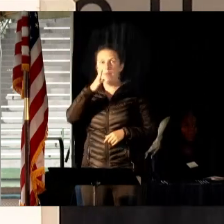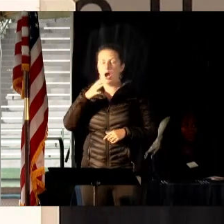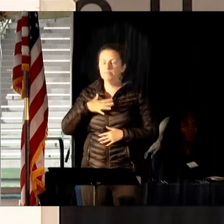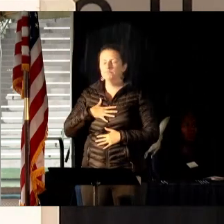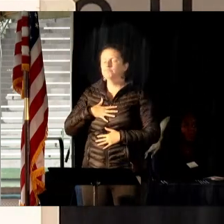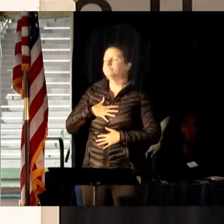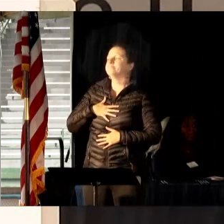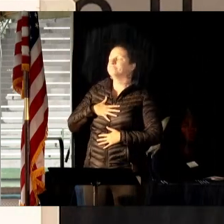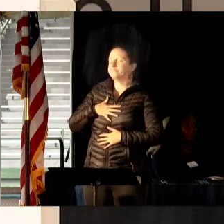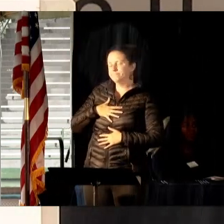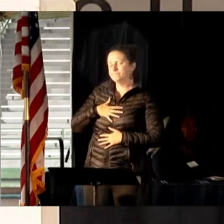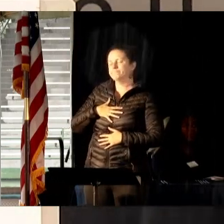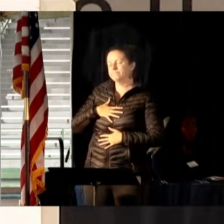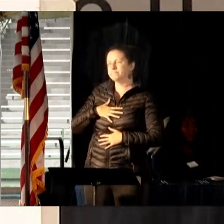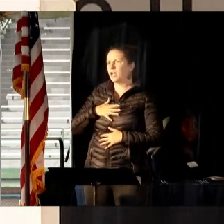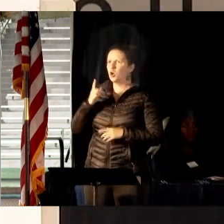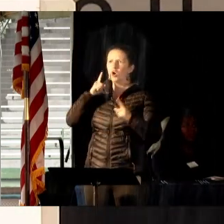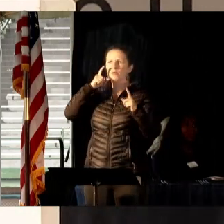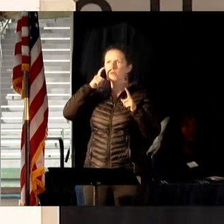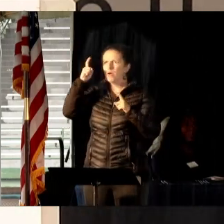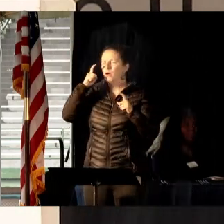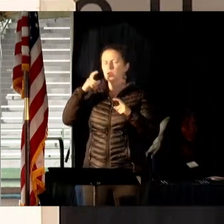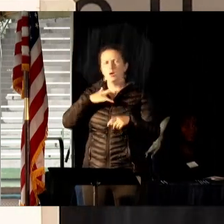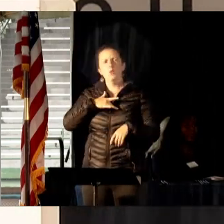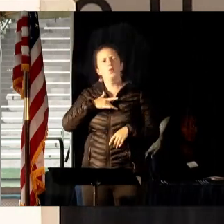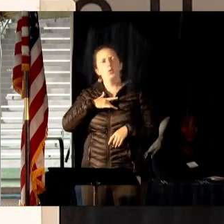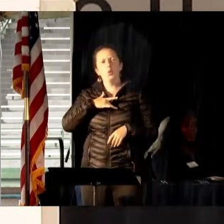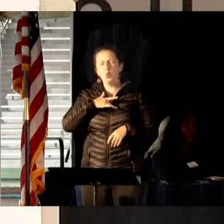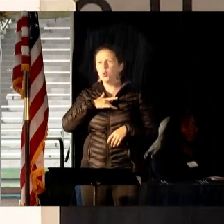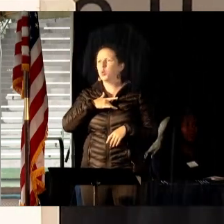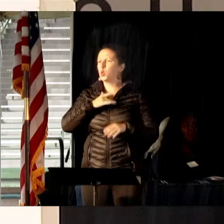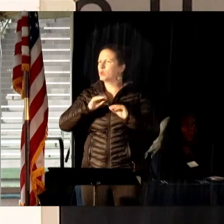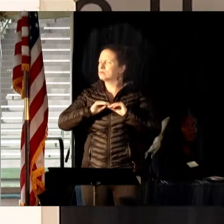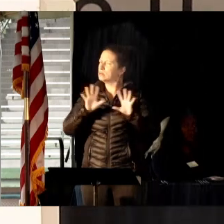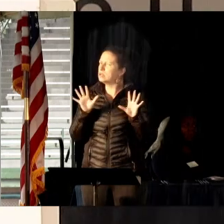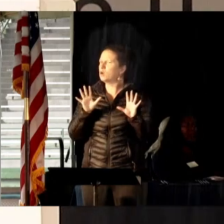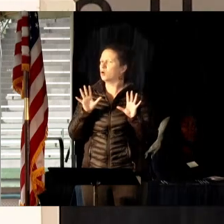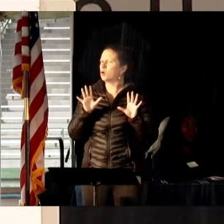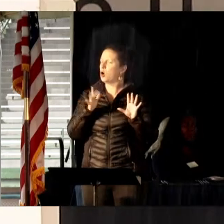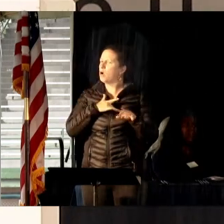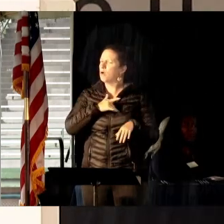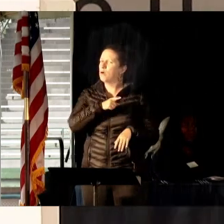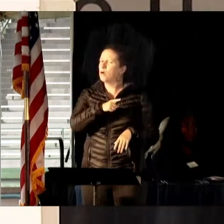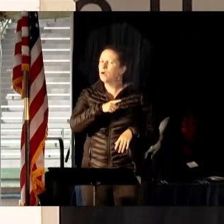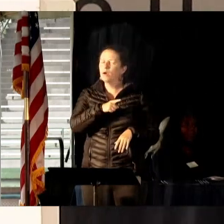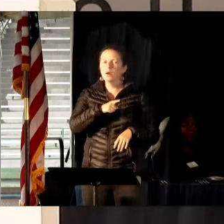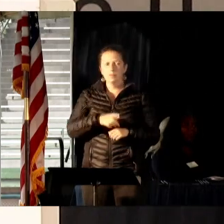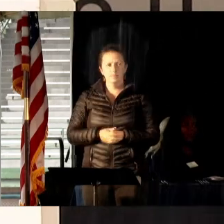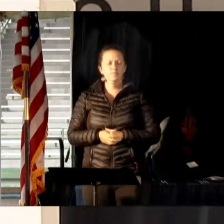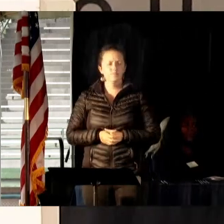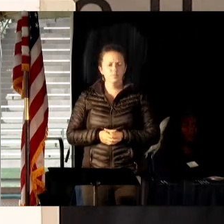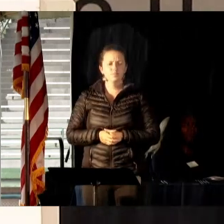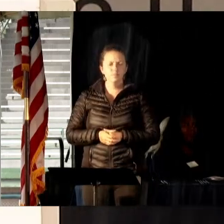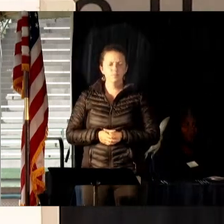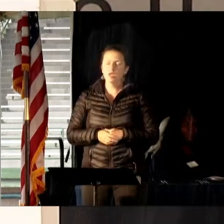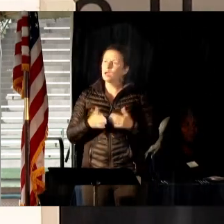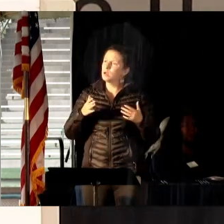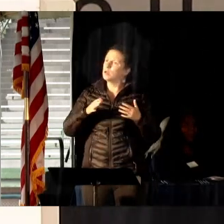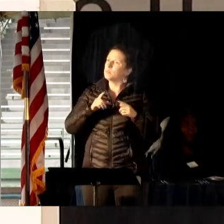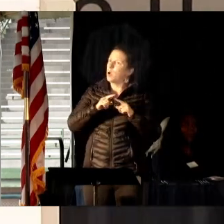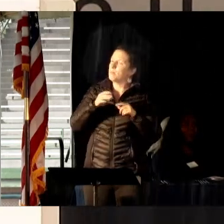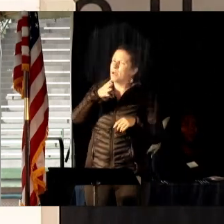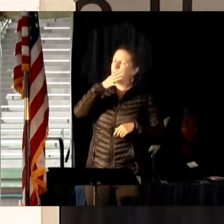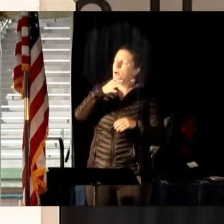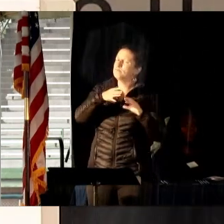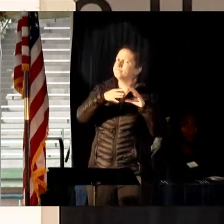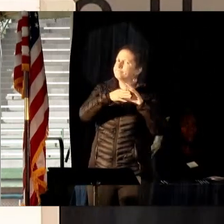more than words could ever. But surprisingly, or unsurprisingly, she did in fact have words to match,